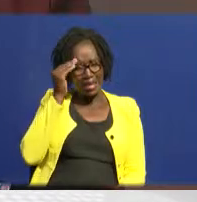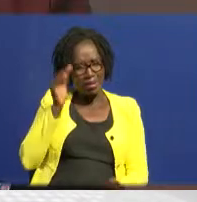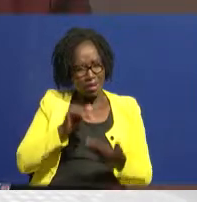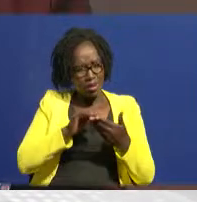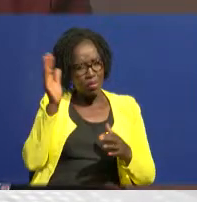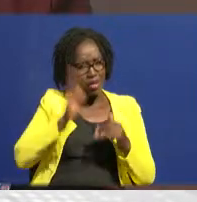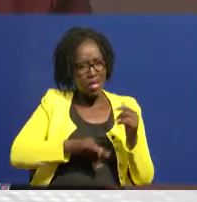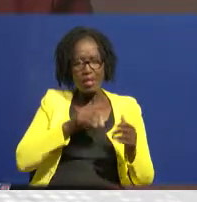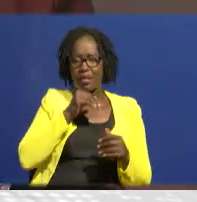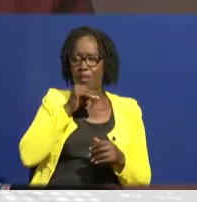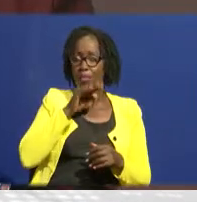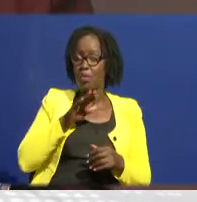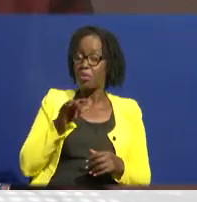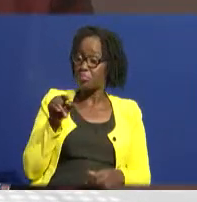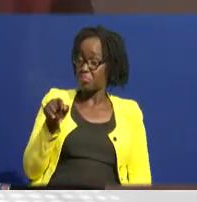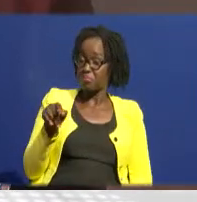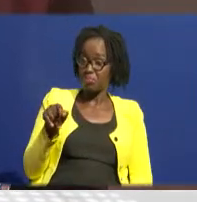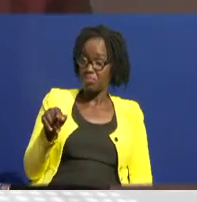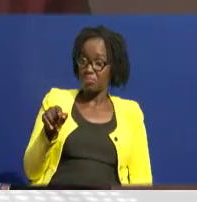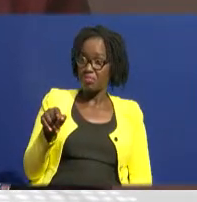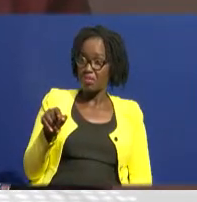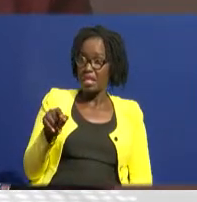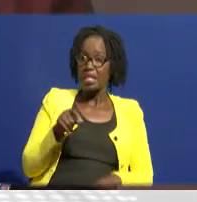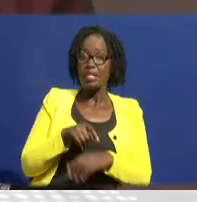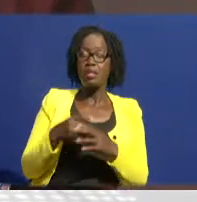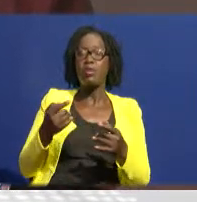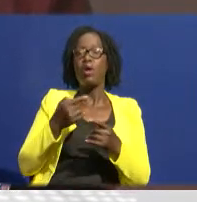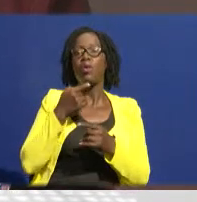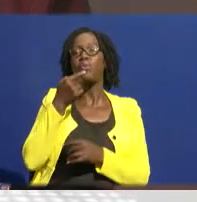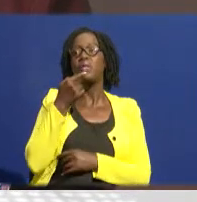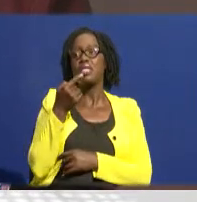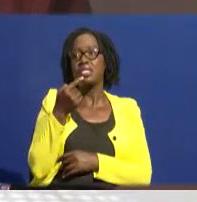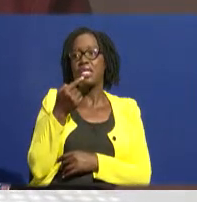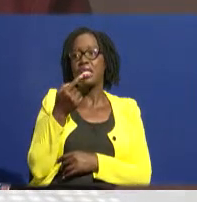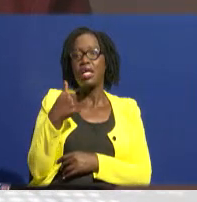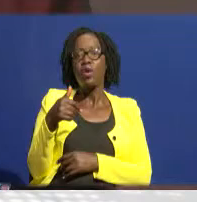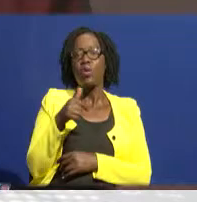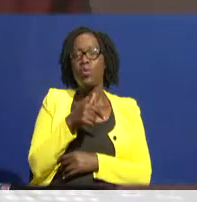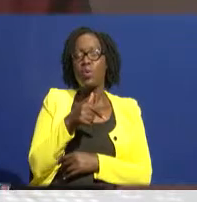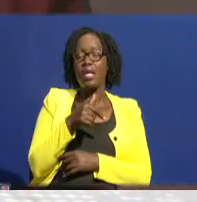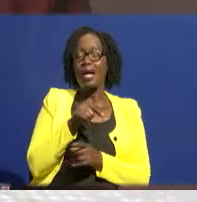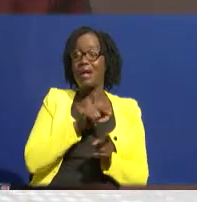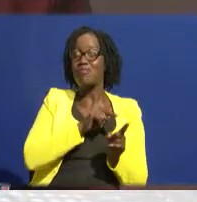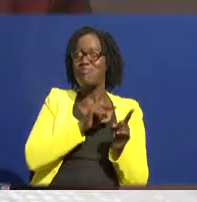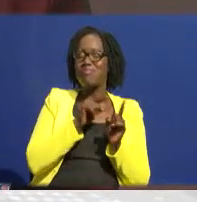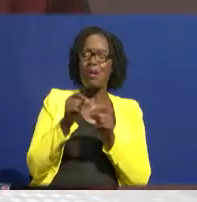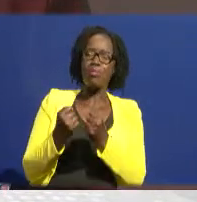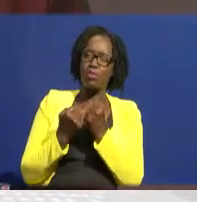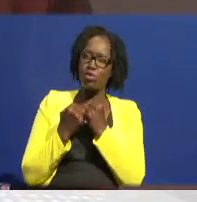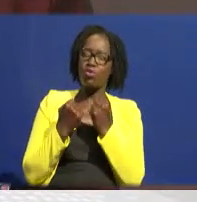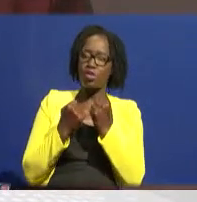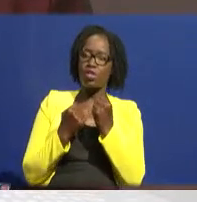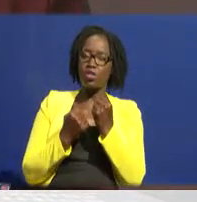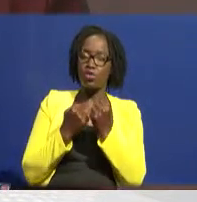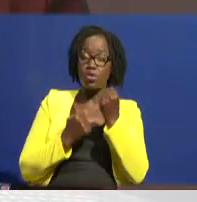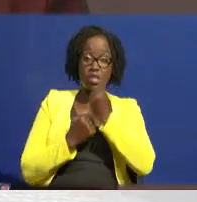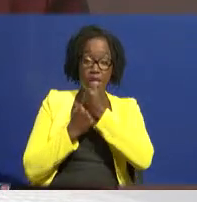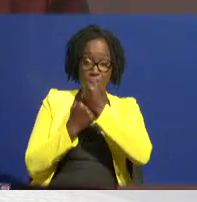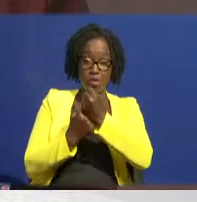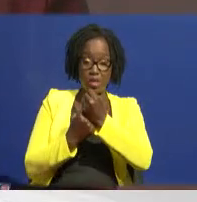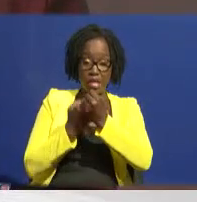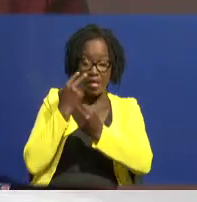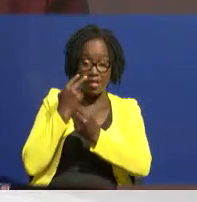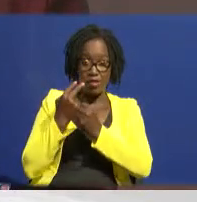more than the boy child. Mm-hmm. And at this time, we are saying that we are coming up strongly to support that vision of